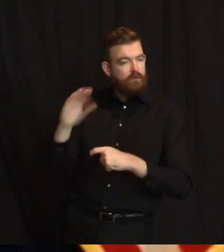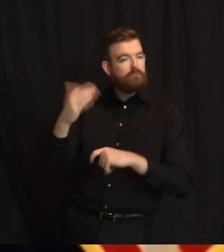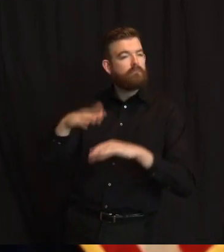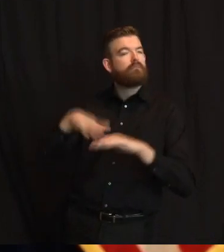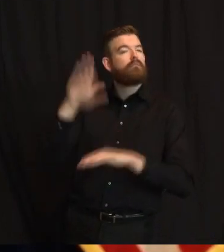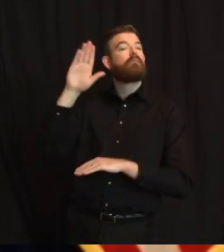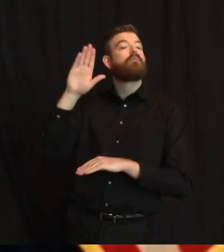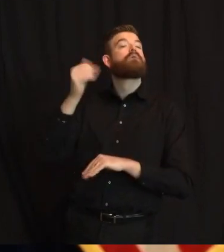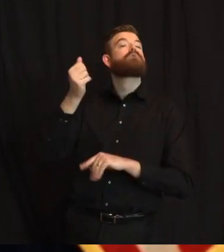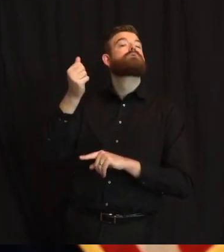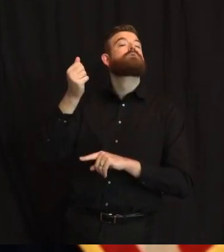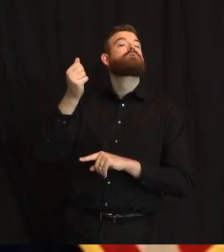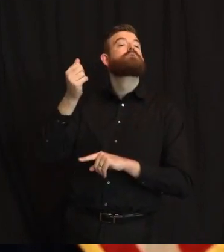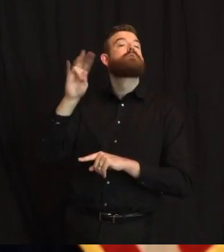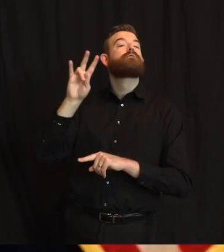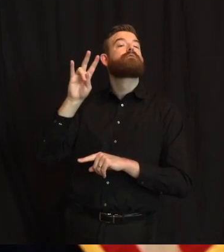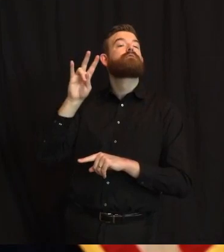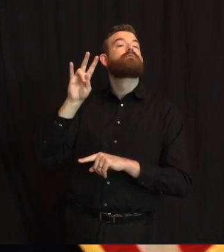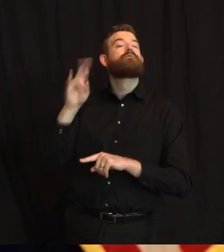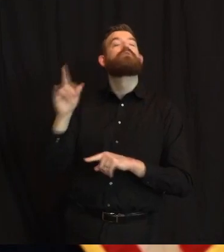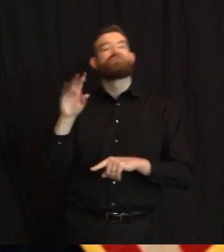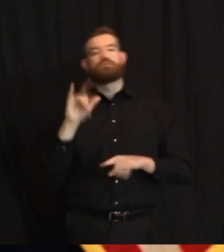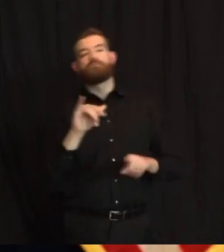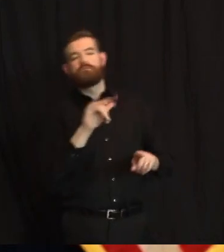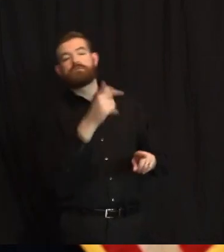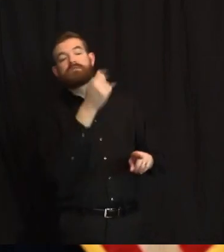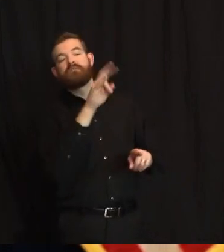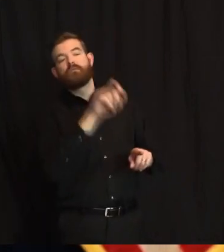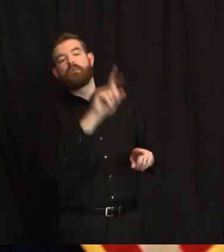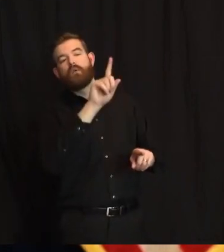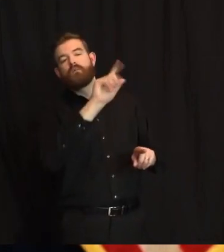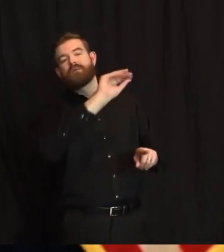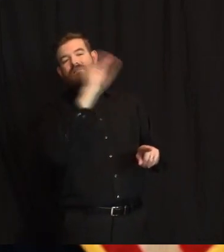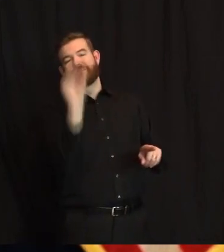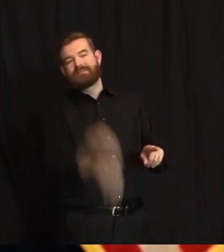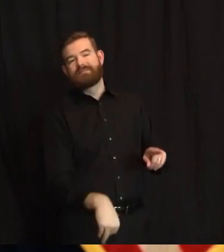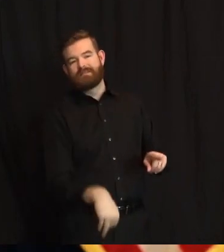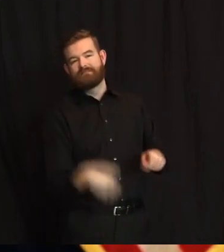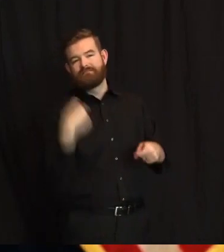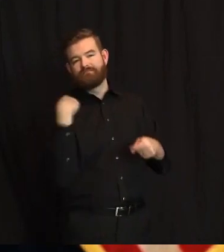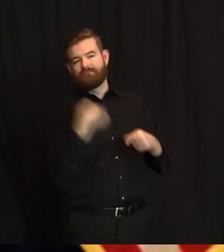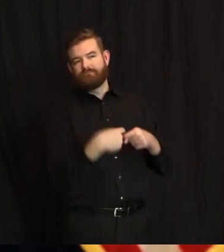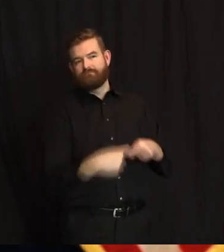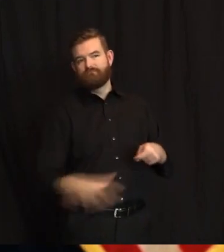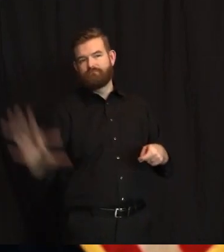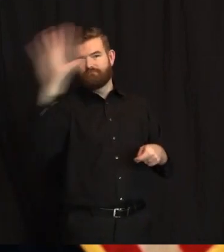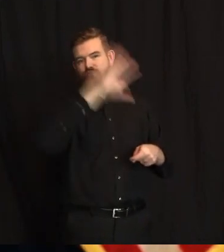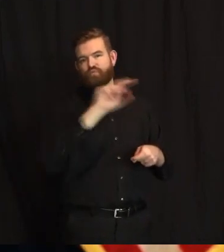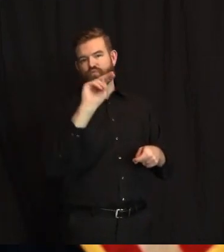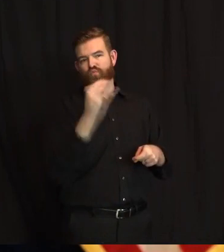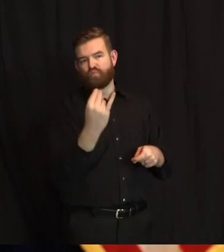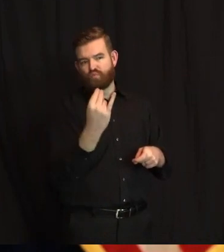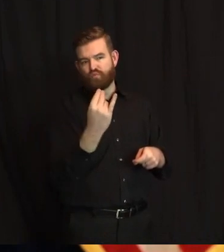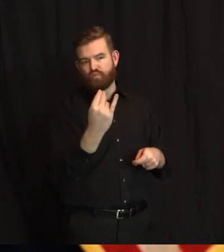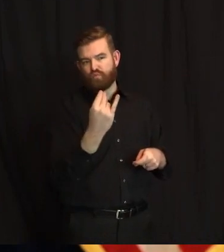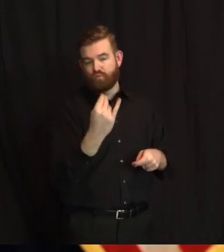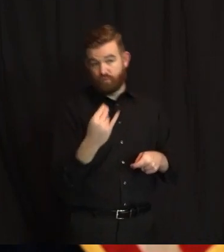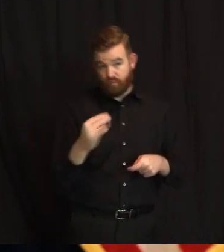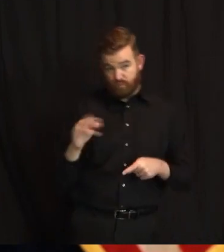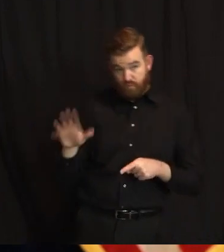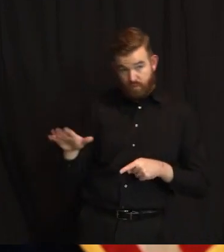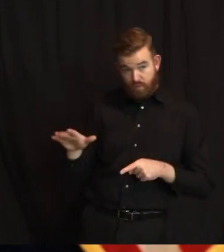17.1%. Yeah, that's where I had as well. And we're still, again, would you say this is still early stage in terms of